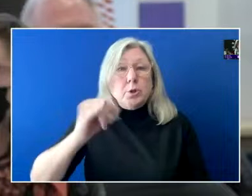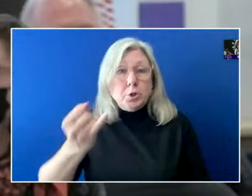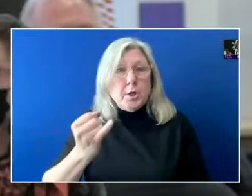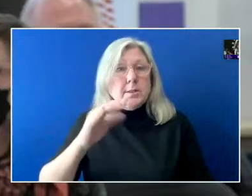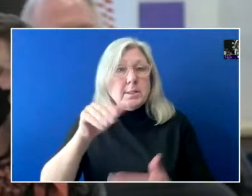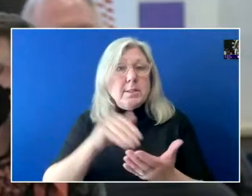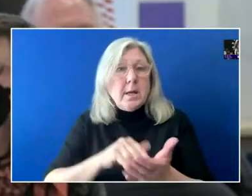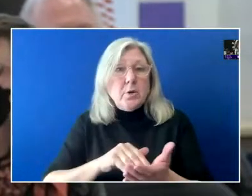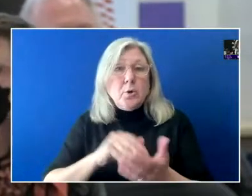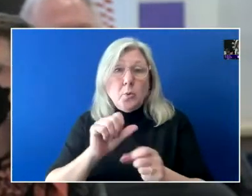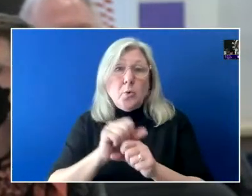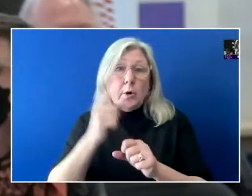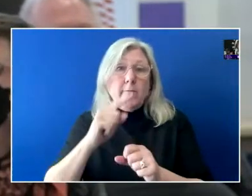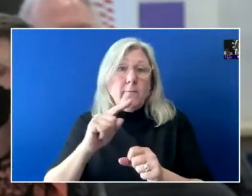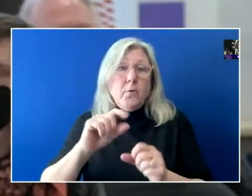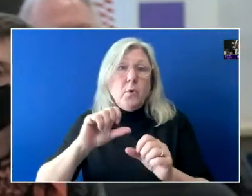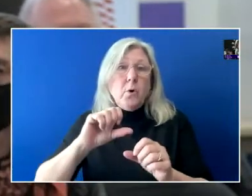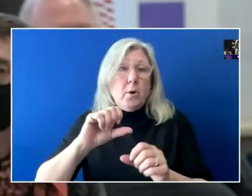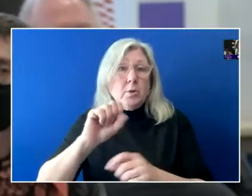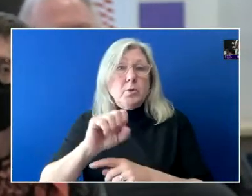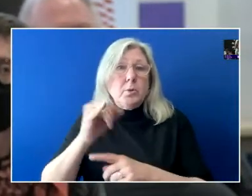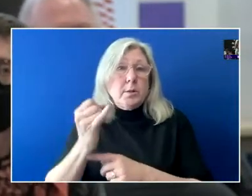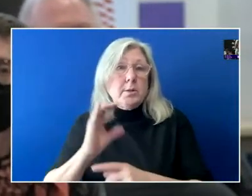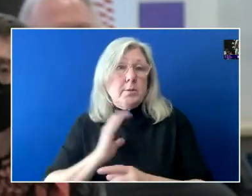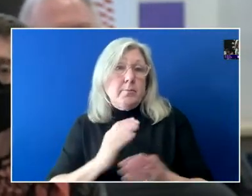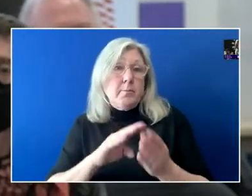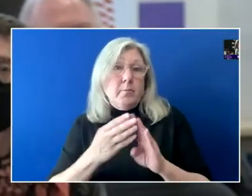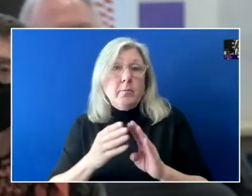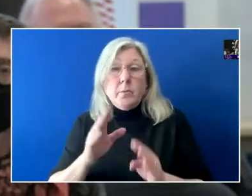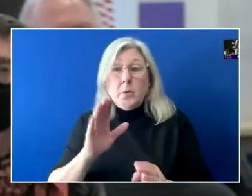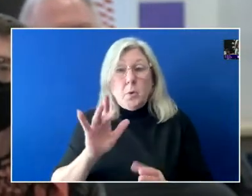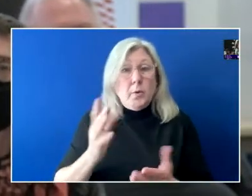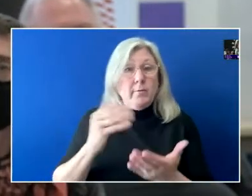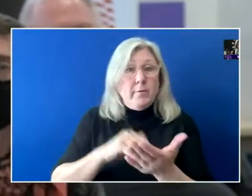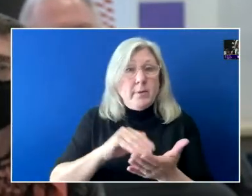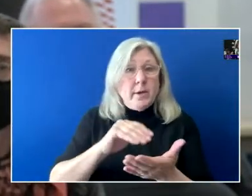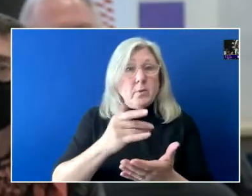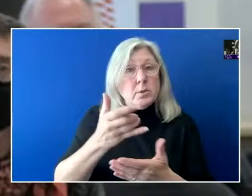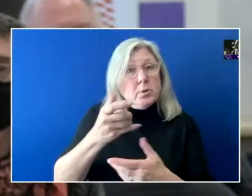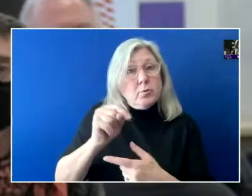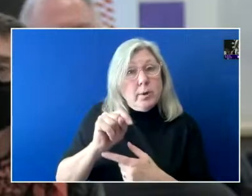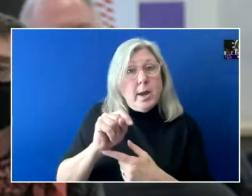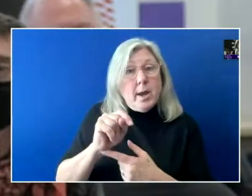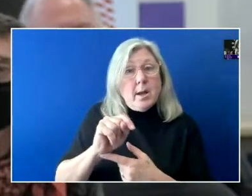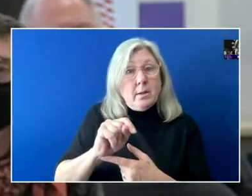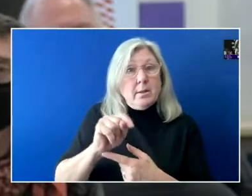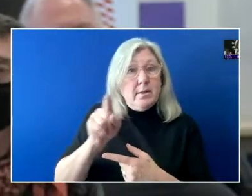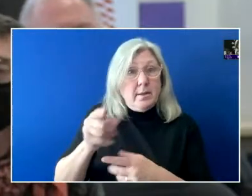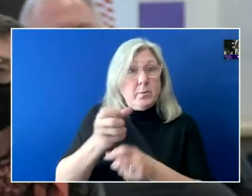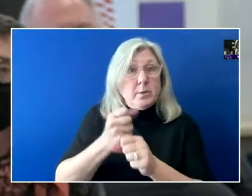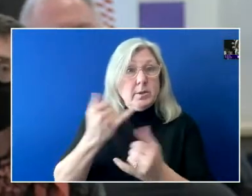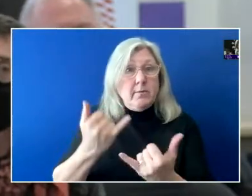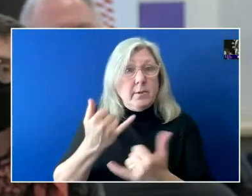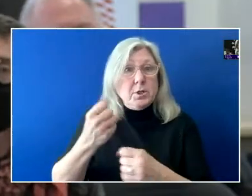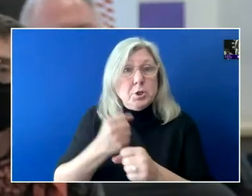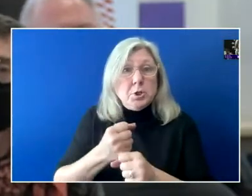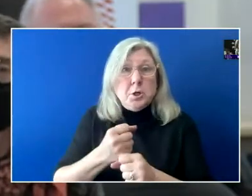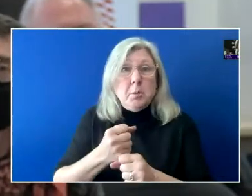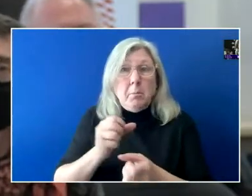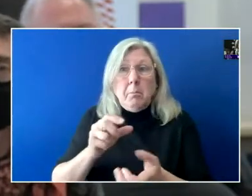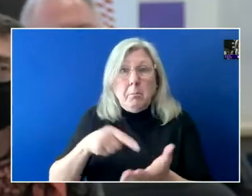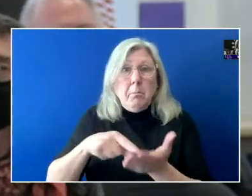$25,000 Grant like they just received this year can actually fund half of a full-time position for that